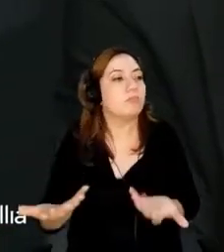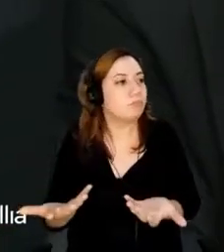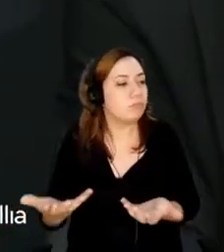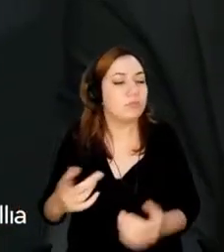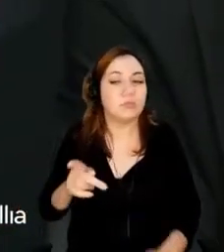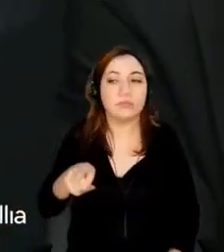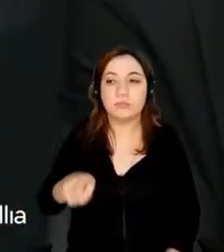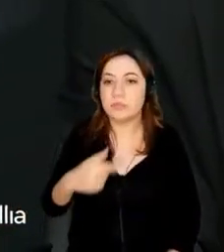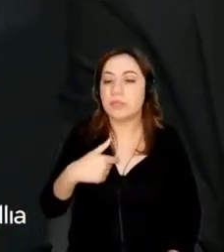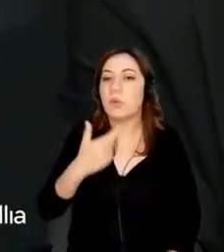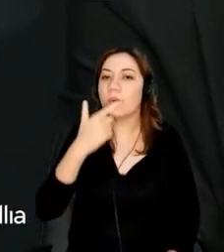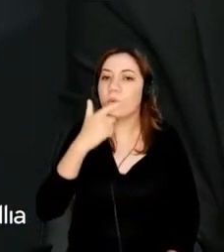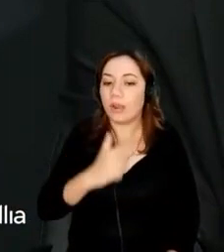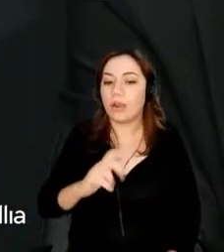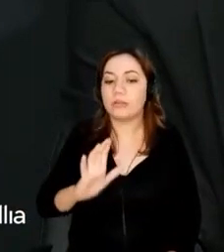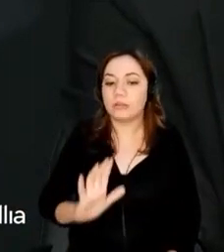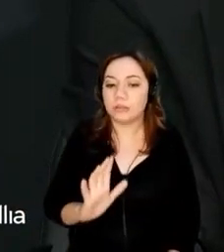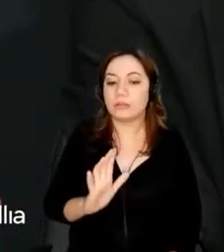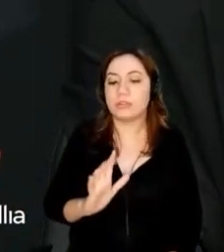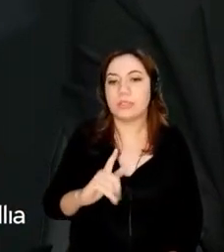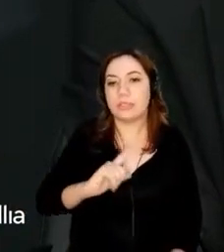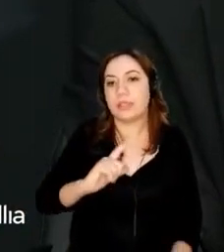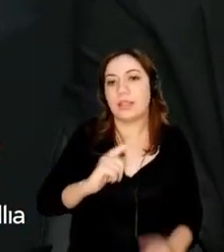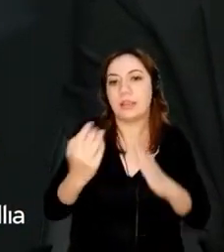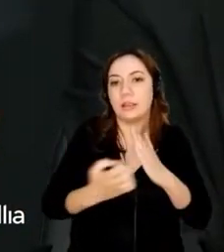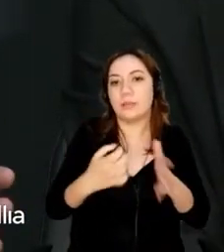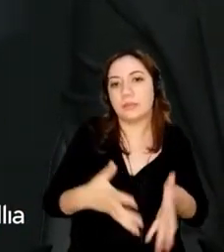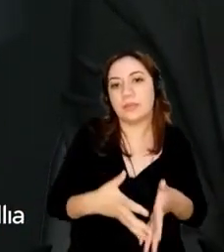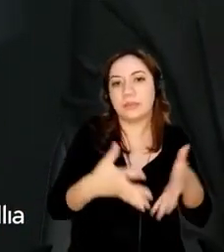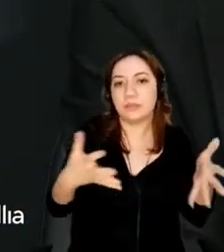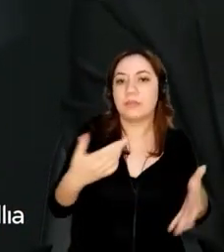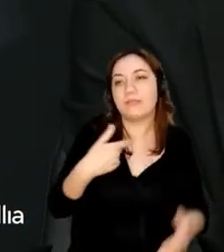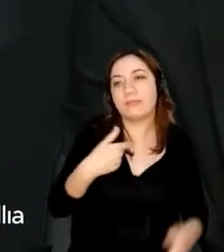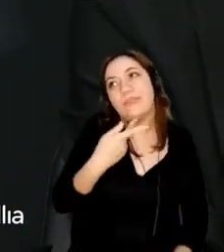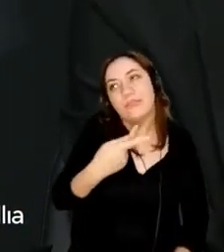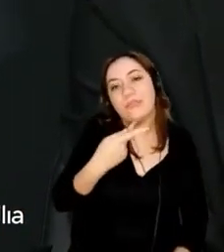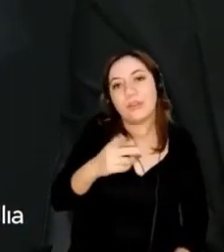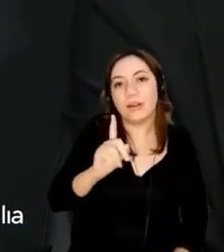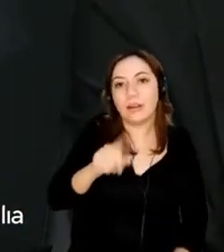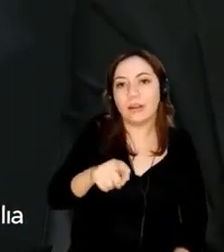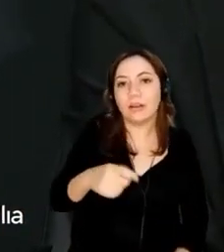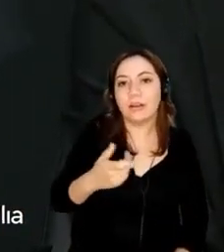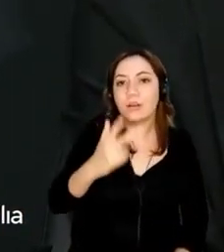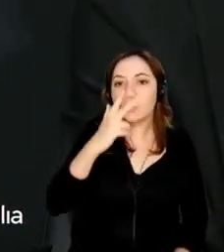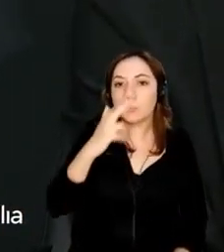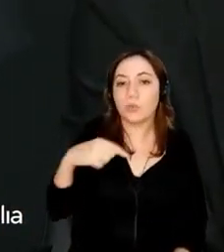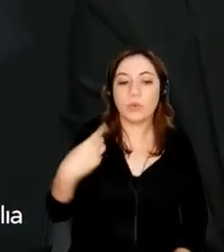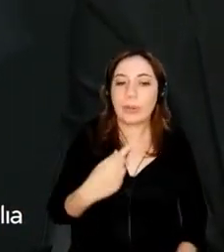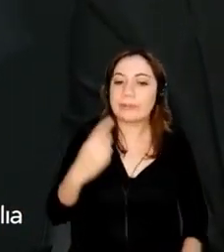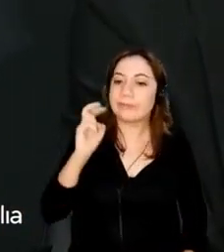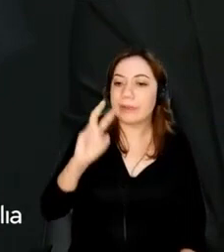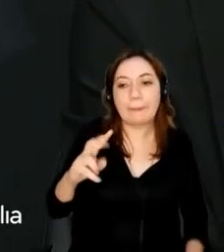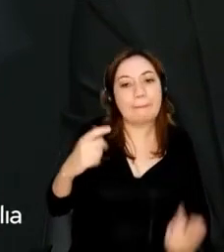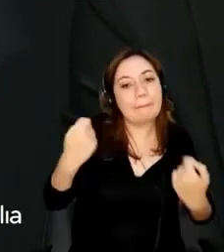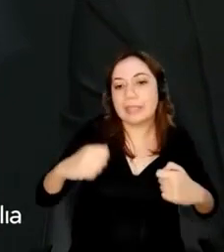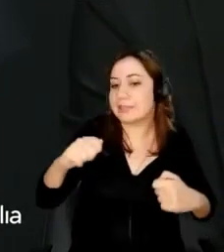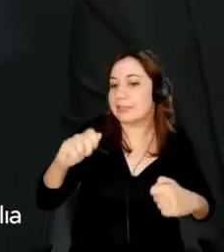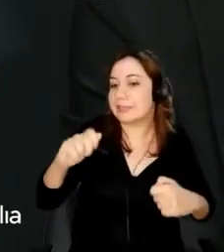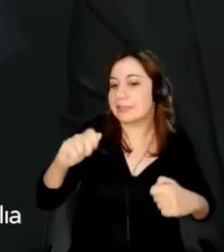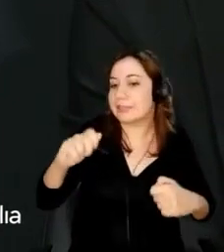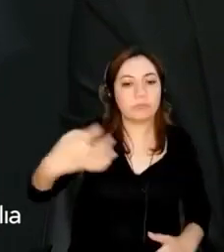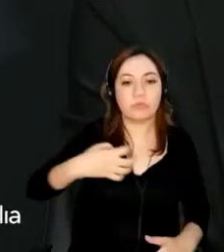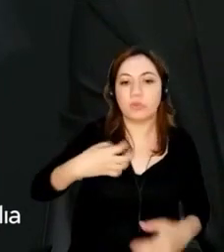I think, large corporation would admit, you know, we've all kind of figured out how to adapt and figure out what AI means to our organization. I think for